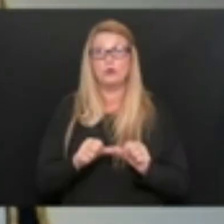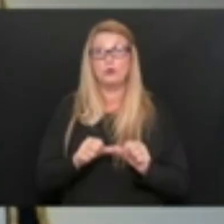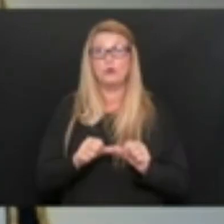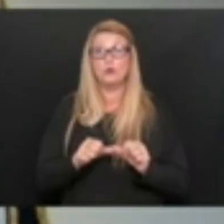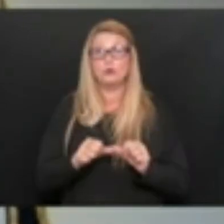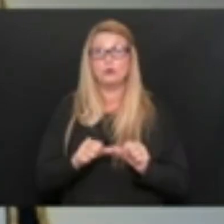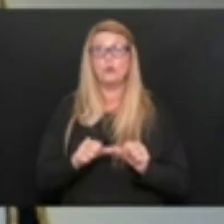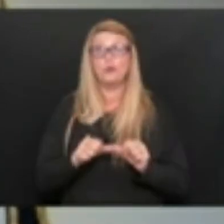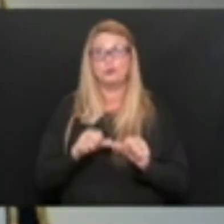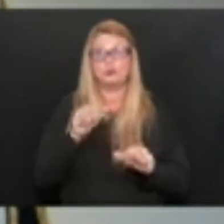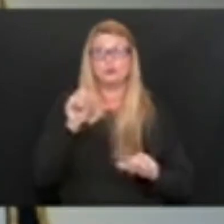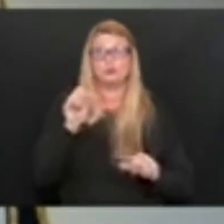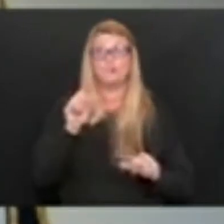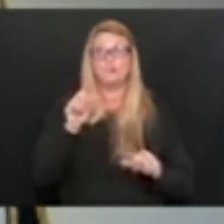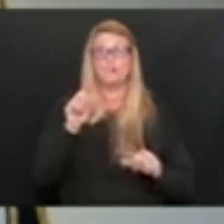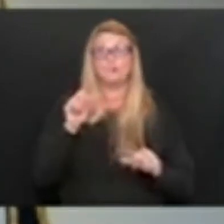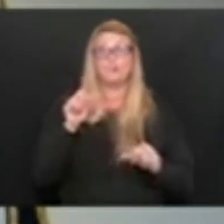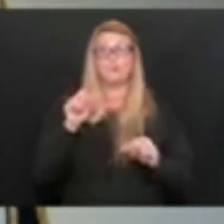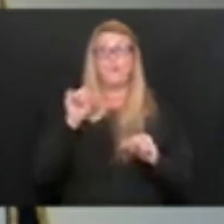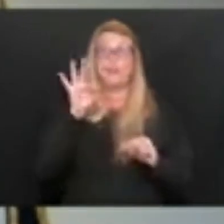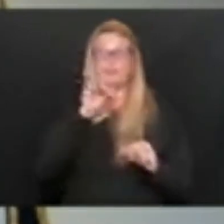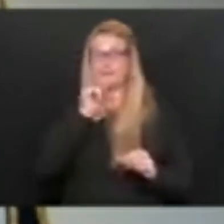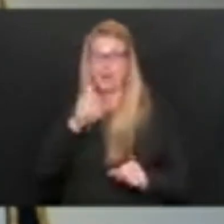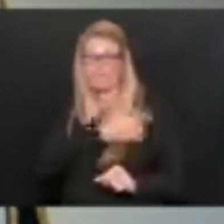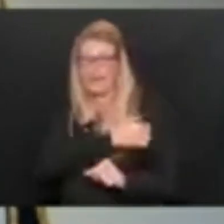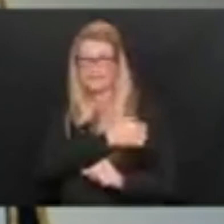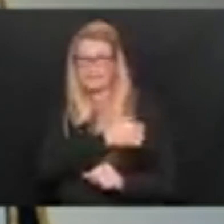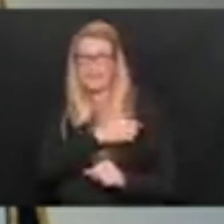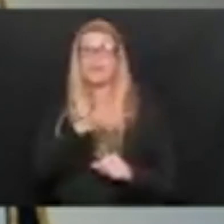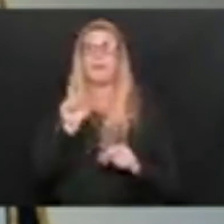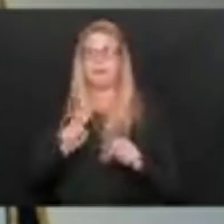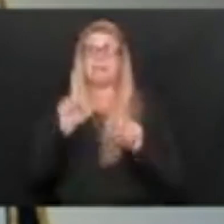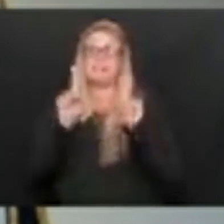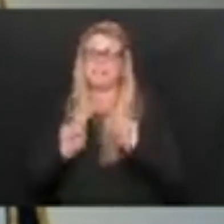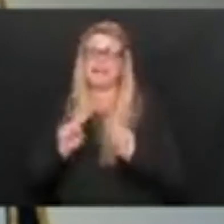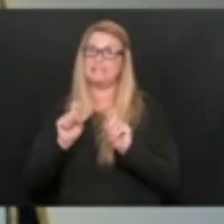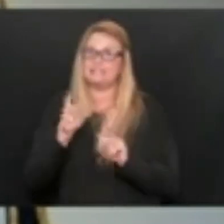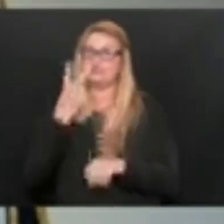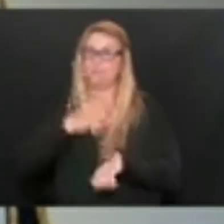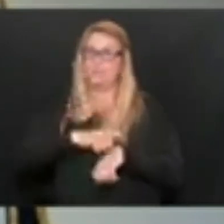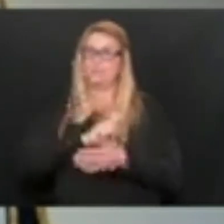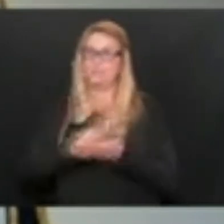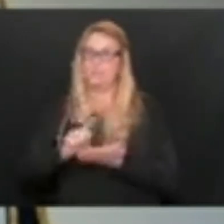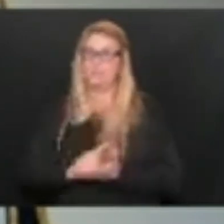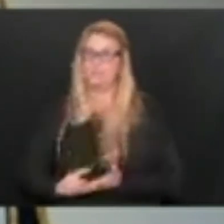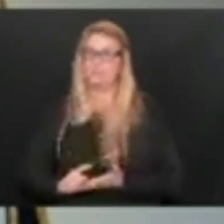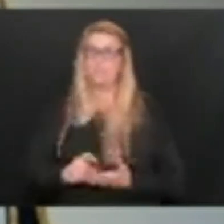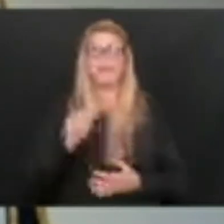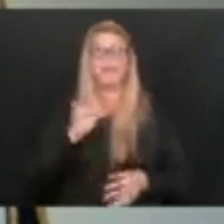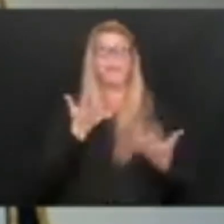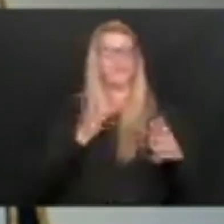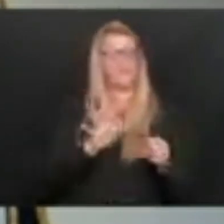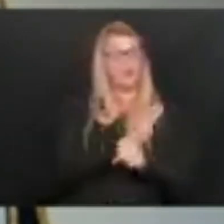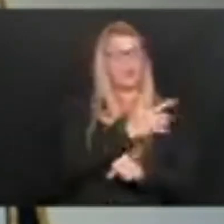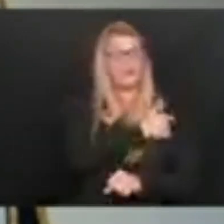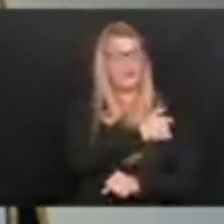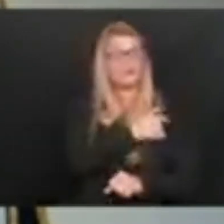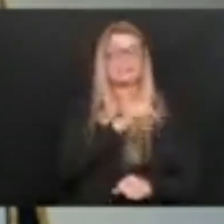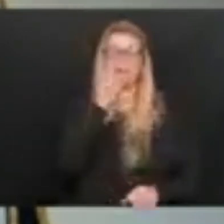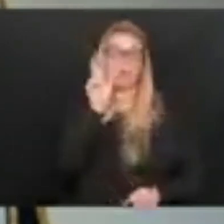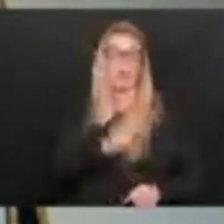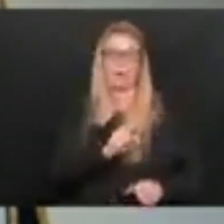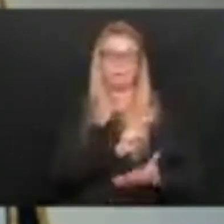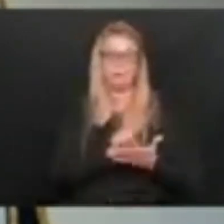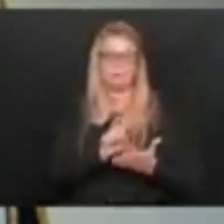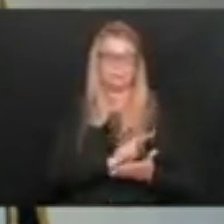So vaccinated staff must still follow the recommendations of Centers of Medicare and Medicaid, CMS. Facilities can be